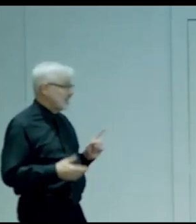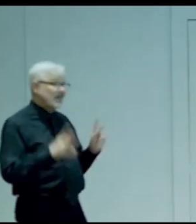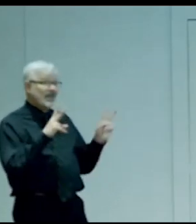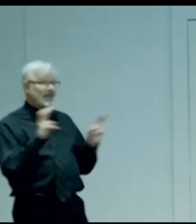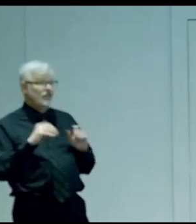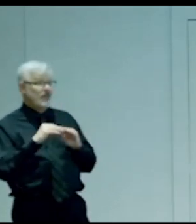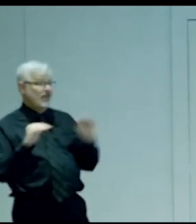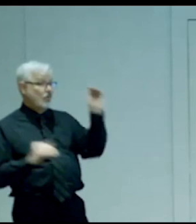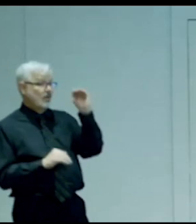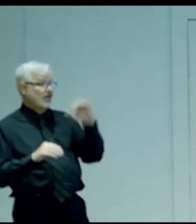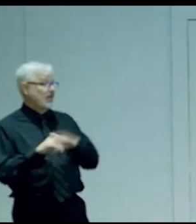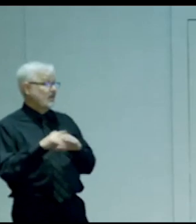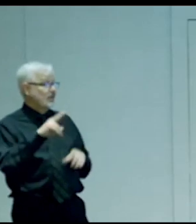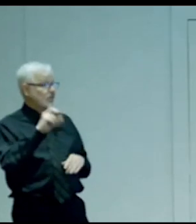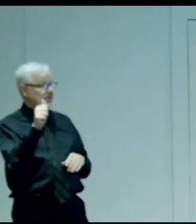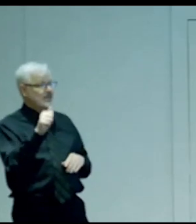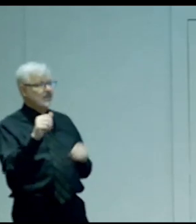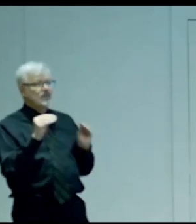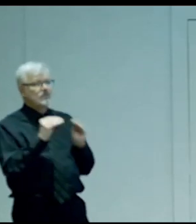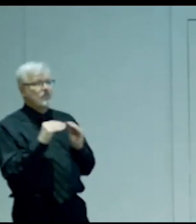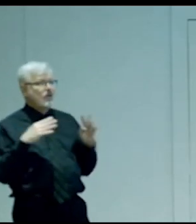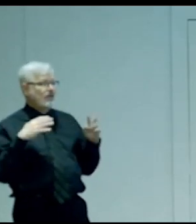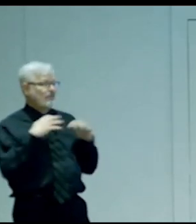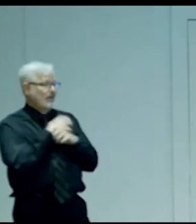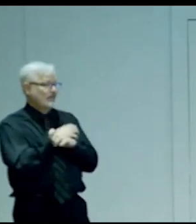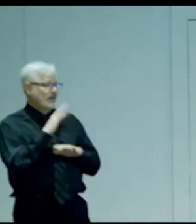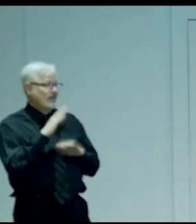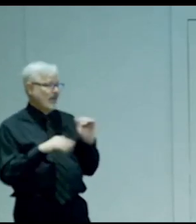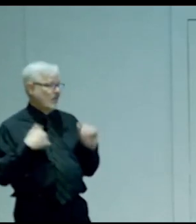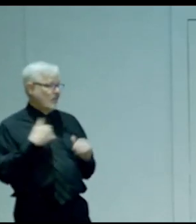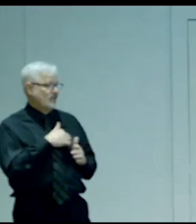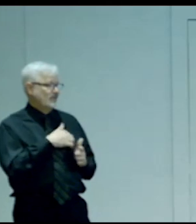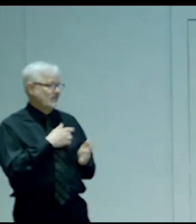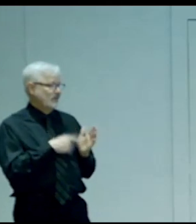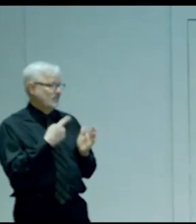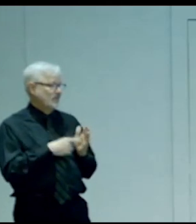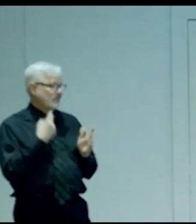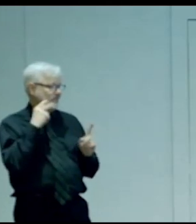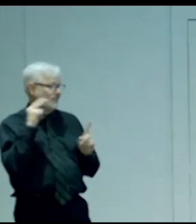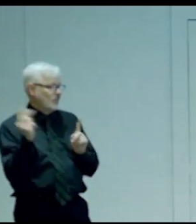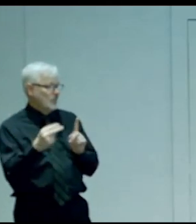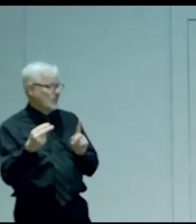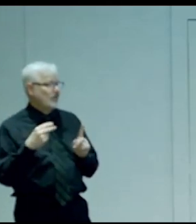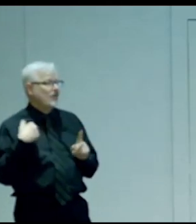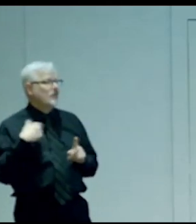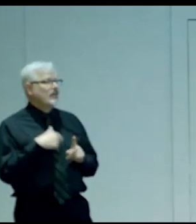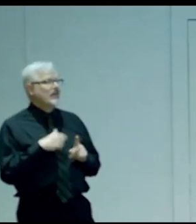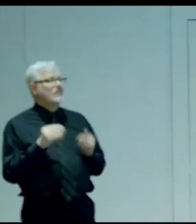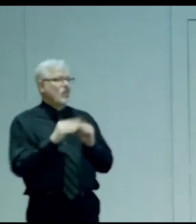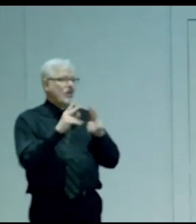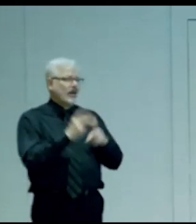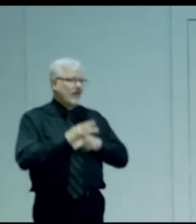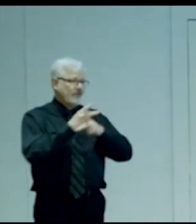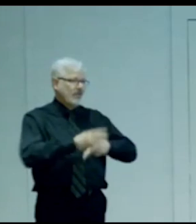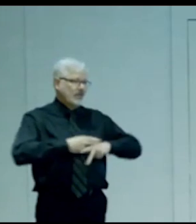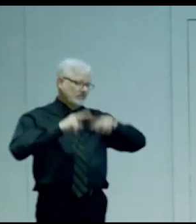in the United States is much more complex than we sometimes treat it as, and it needs to be more carefully